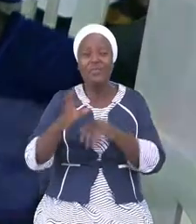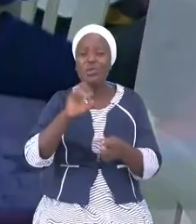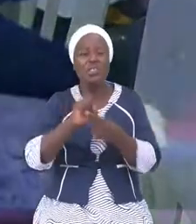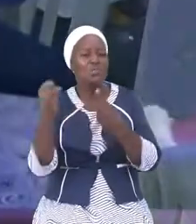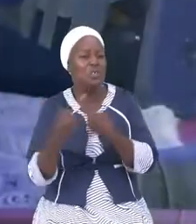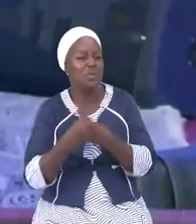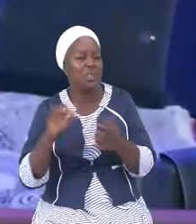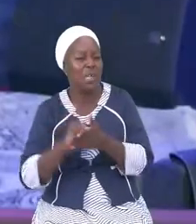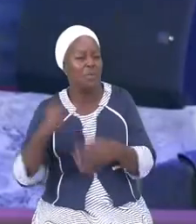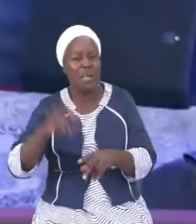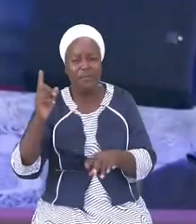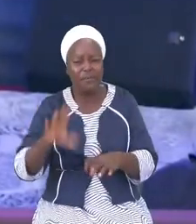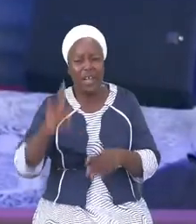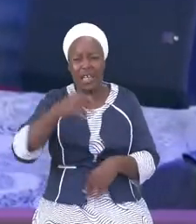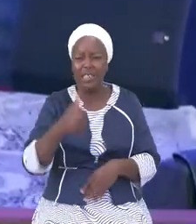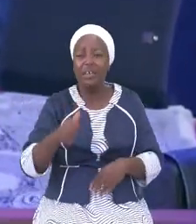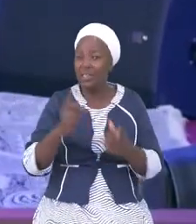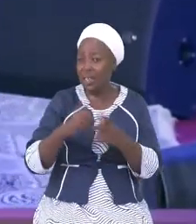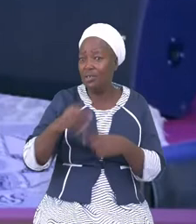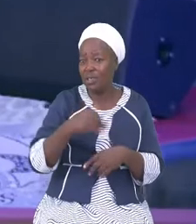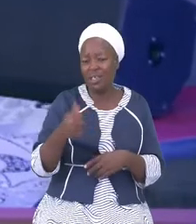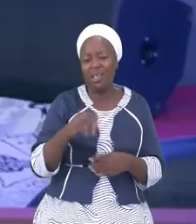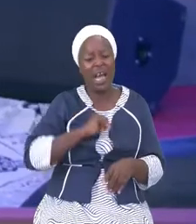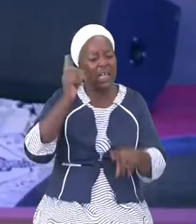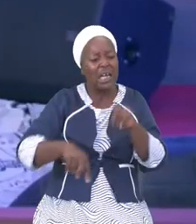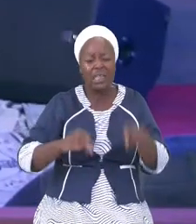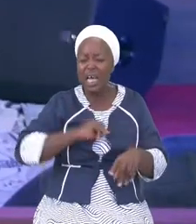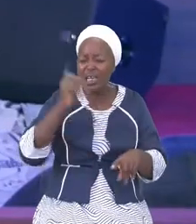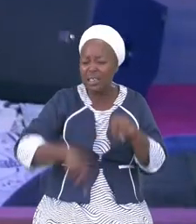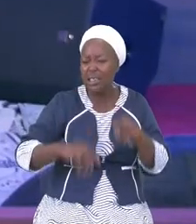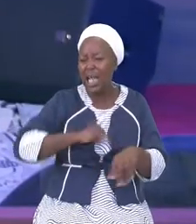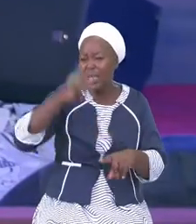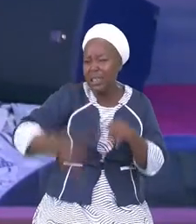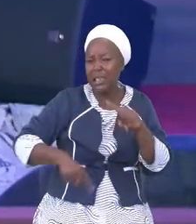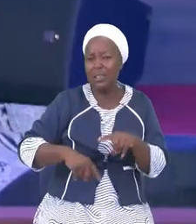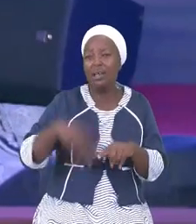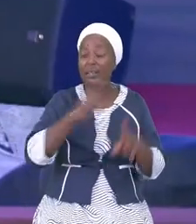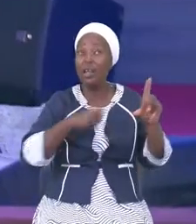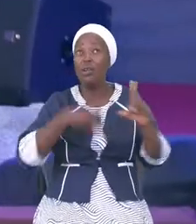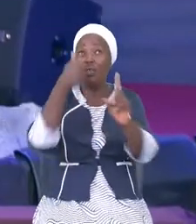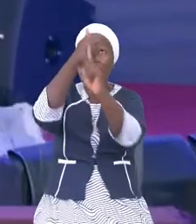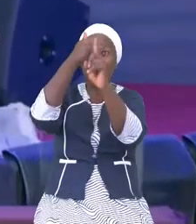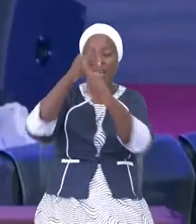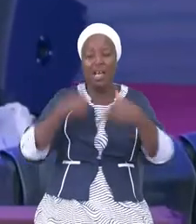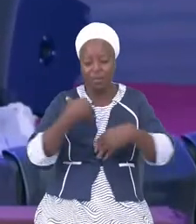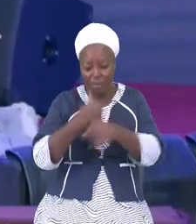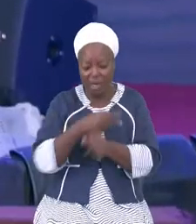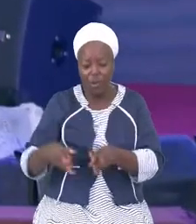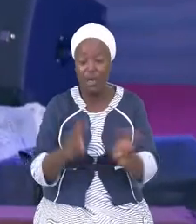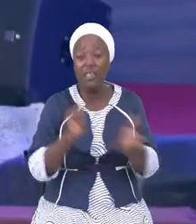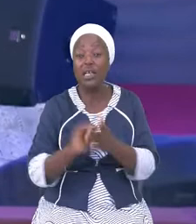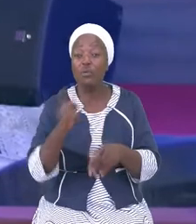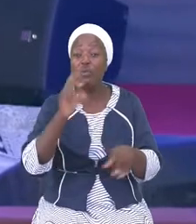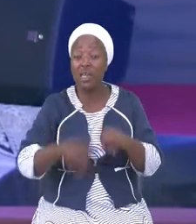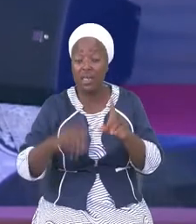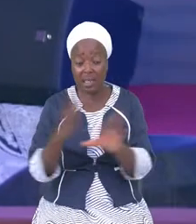can find ourselves, and then we say, I cannot. The Lord himself has made a way that where you cannot